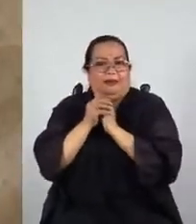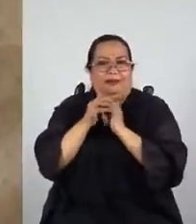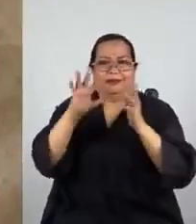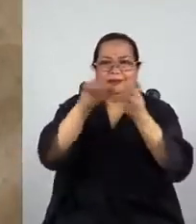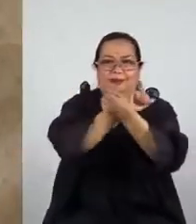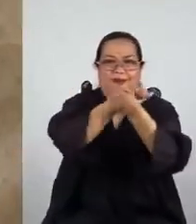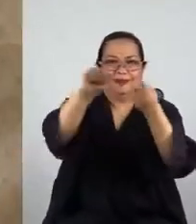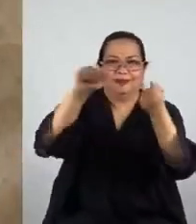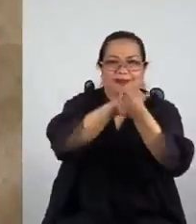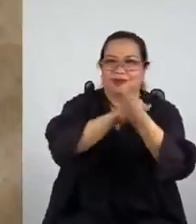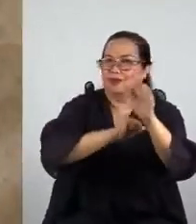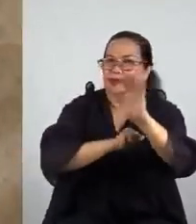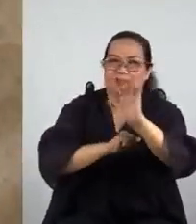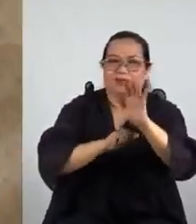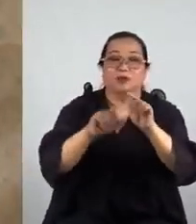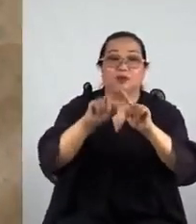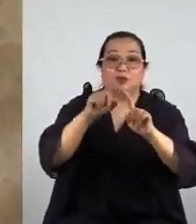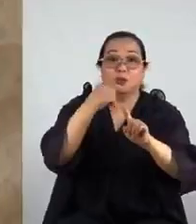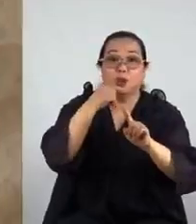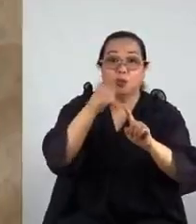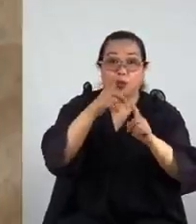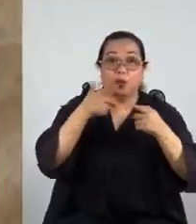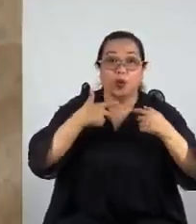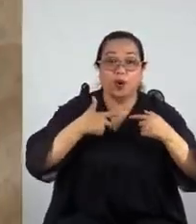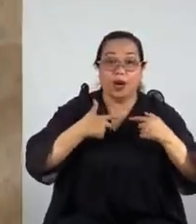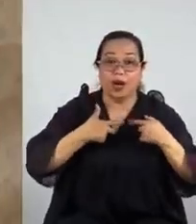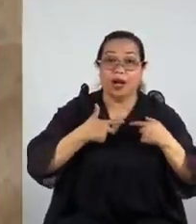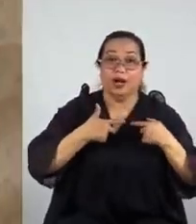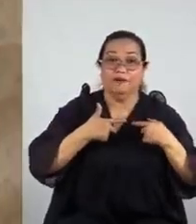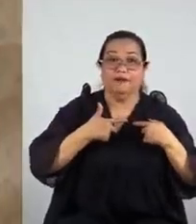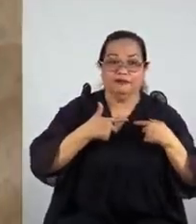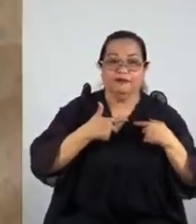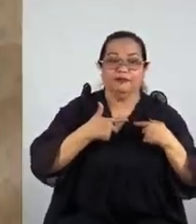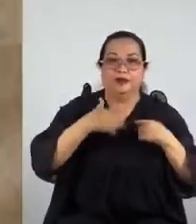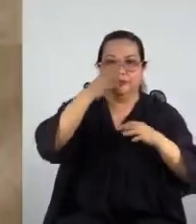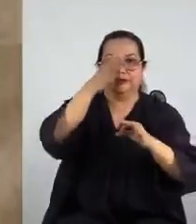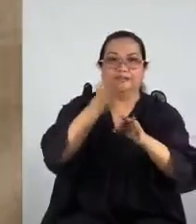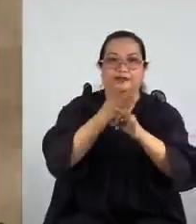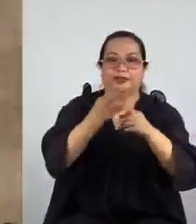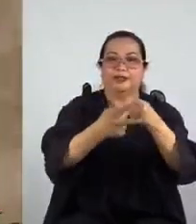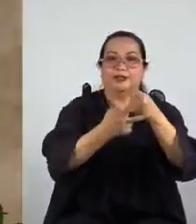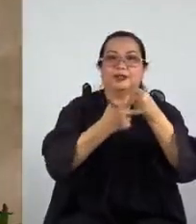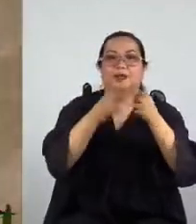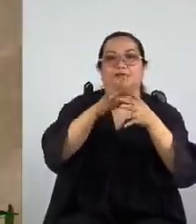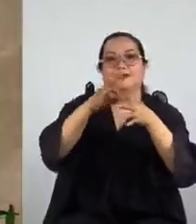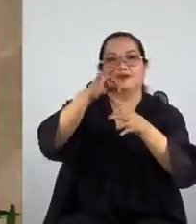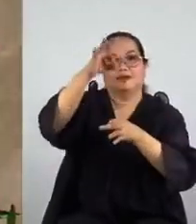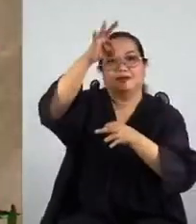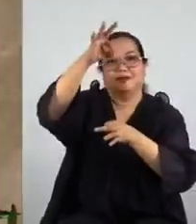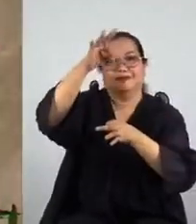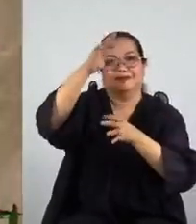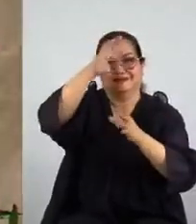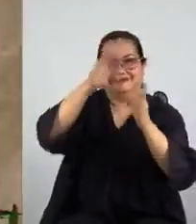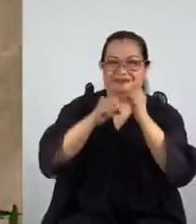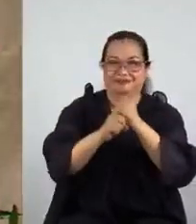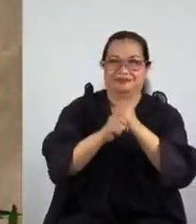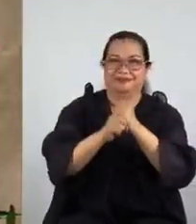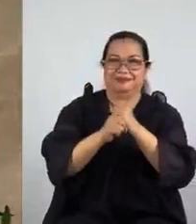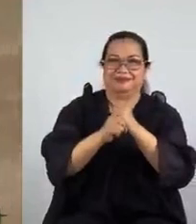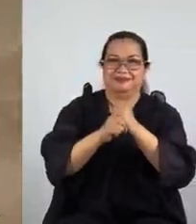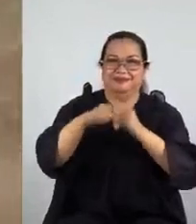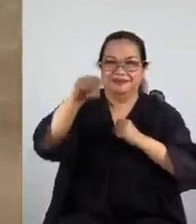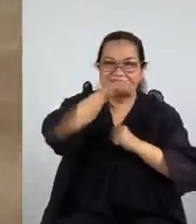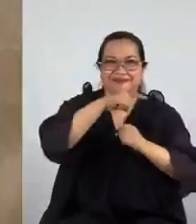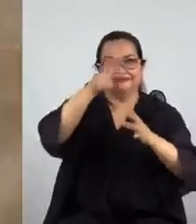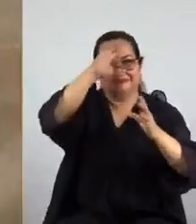destroyed, but those who have faith and preserve their souls. I trust that we